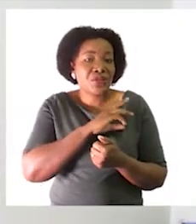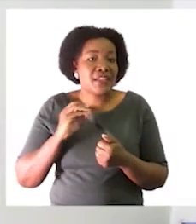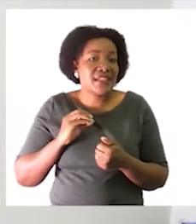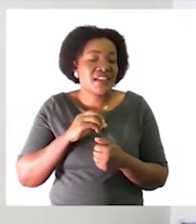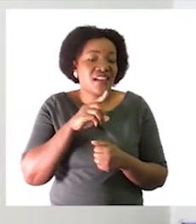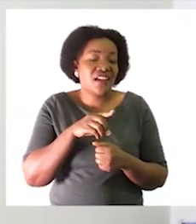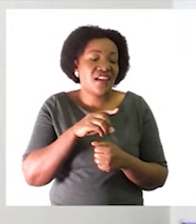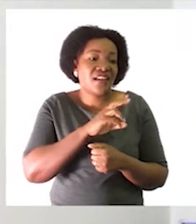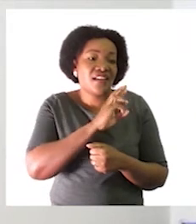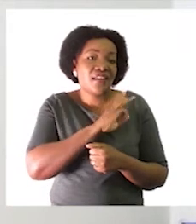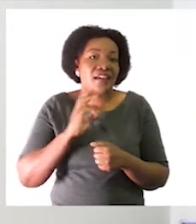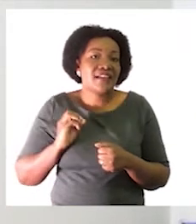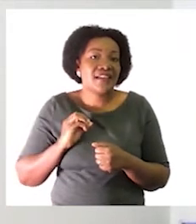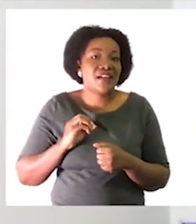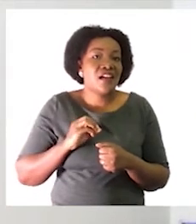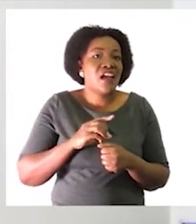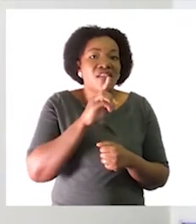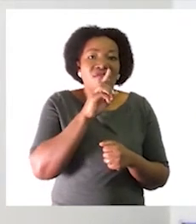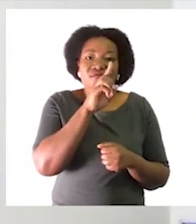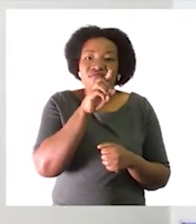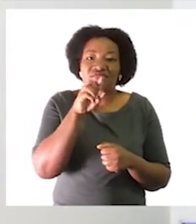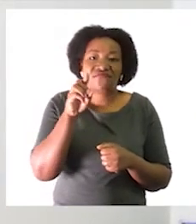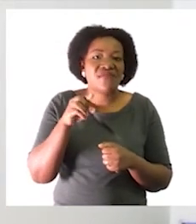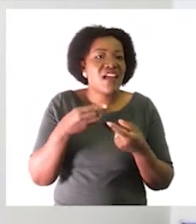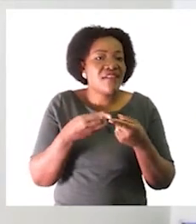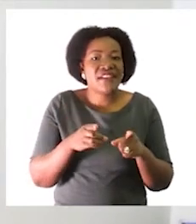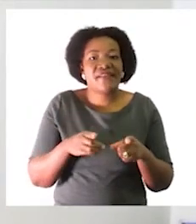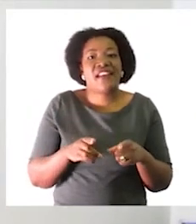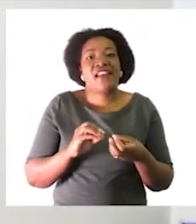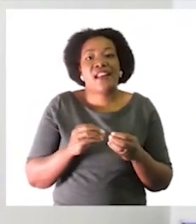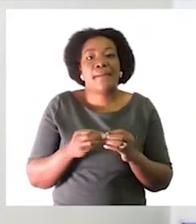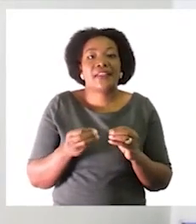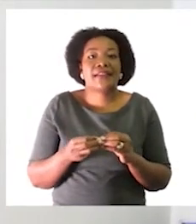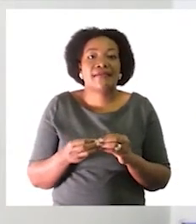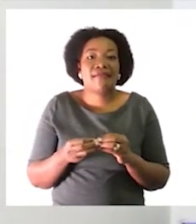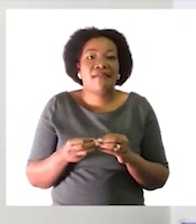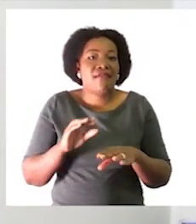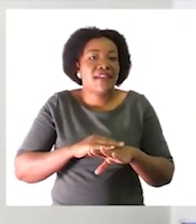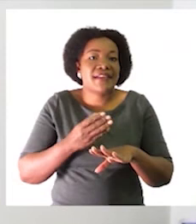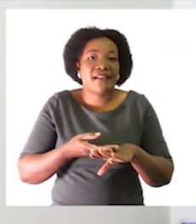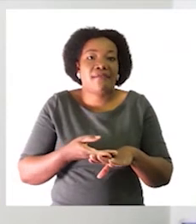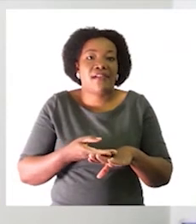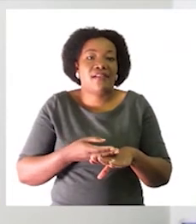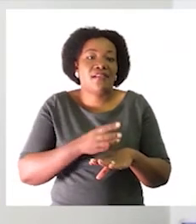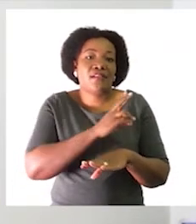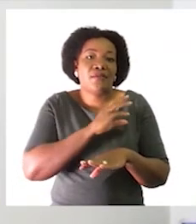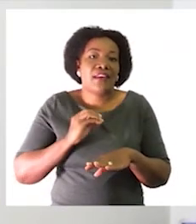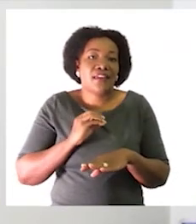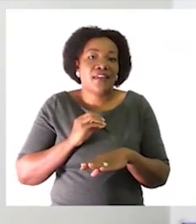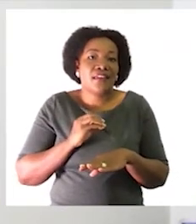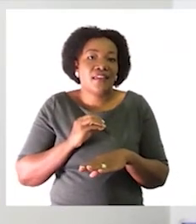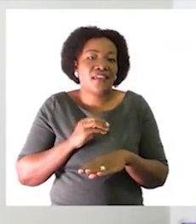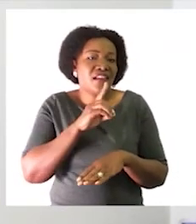These markers here are also standing for the different numbers. Say, for example, if we say 20 here, we have